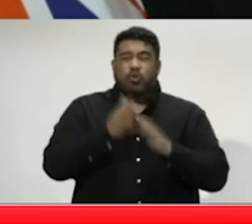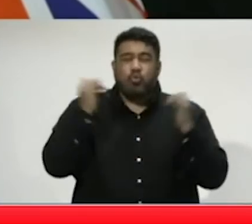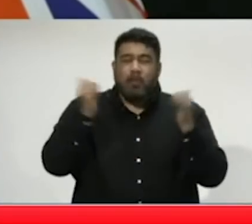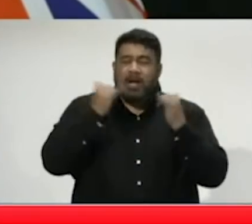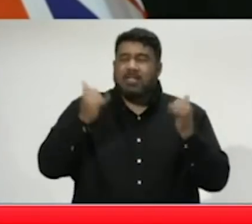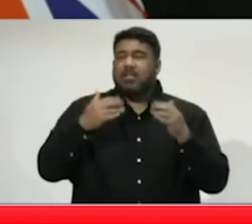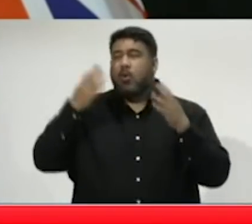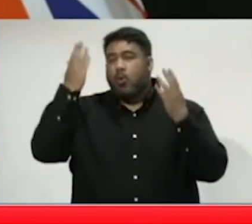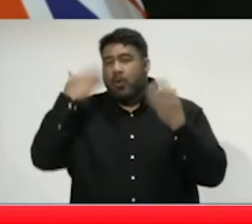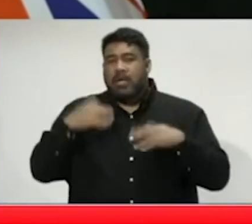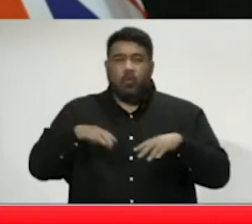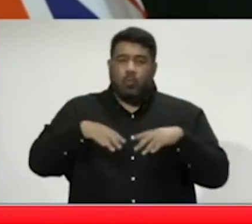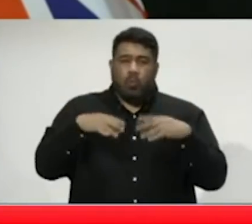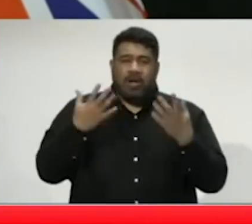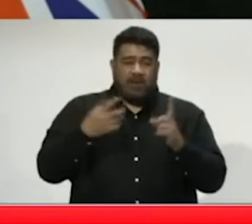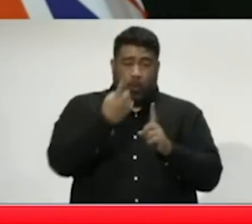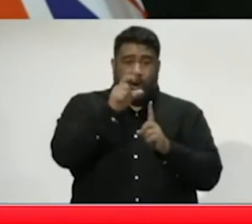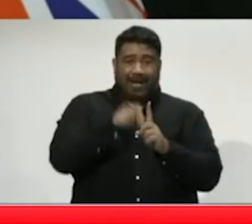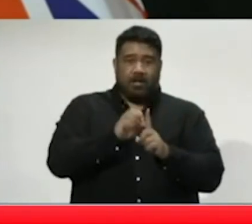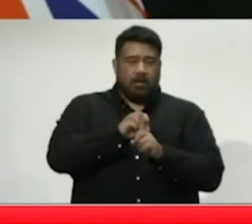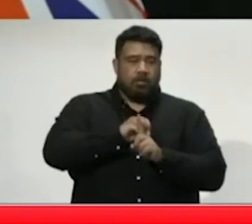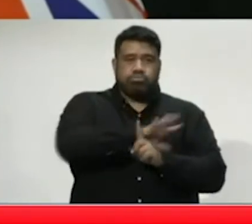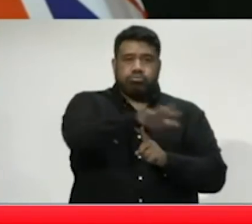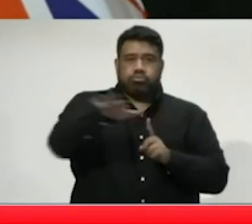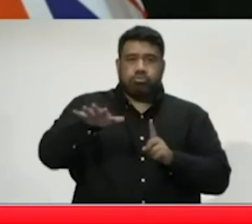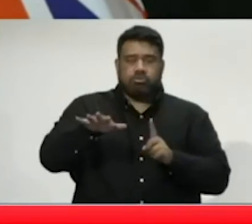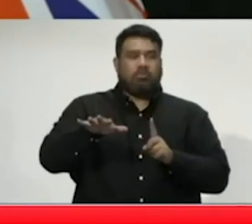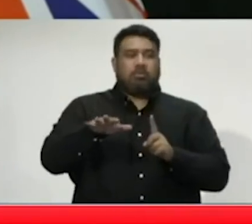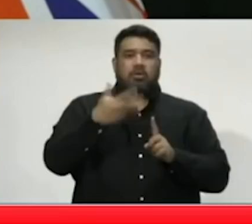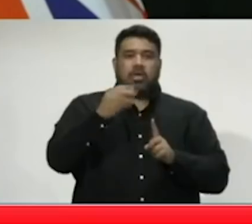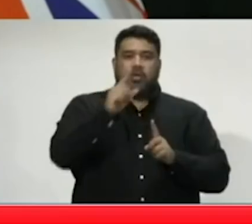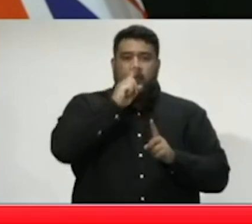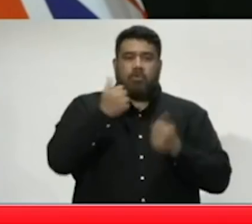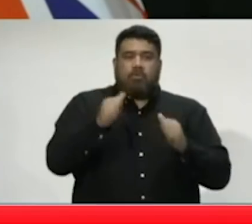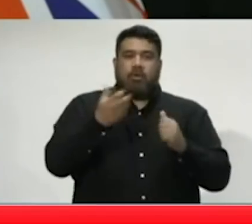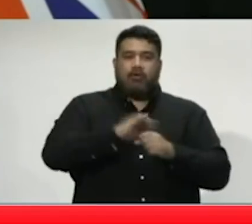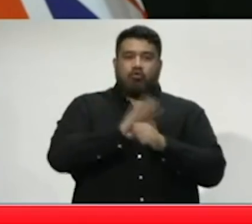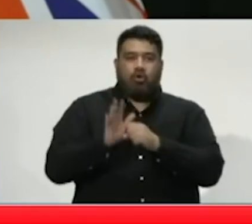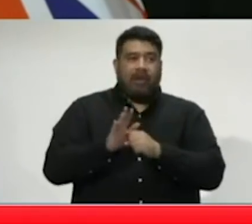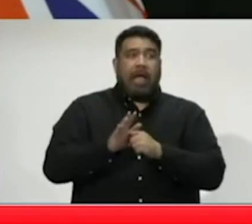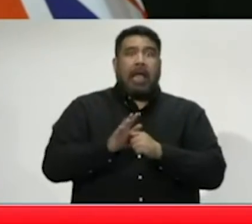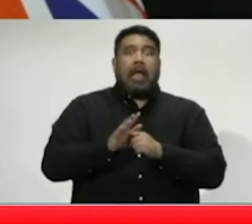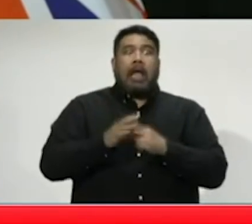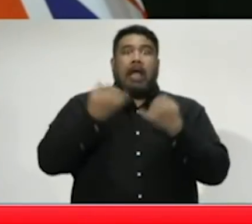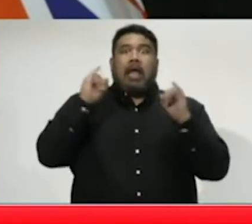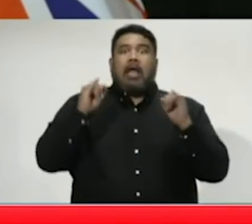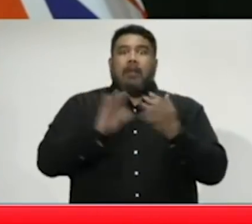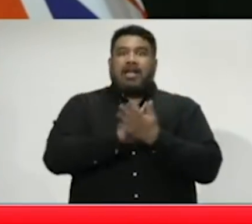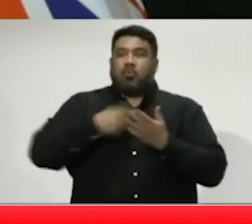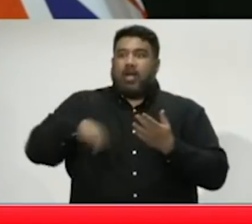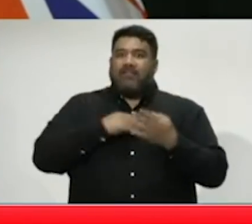3 instances of that for our caseload to escalate back to pre-lockdown numbers. No one wants to see